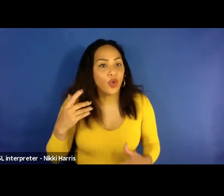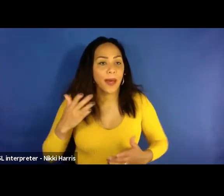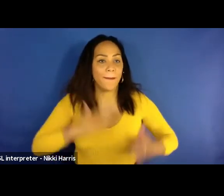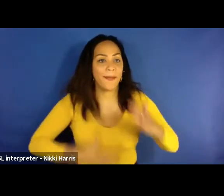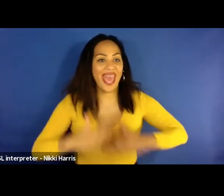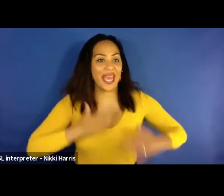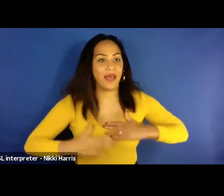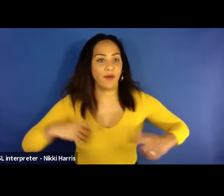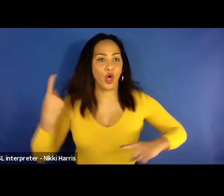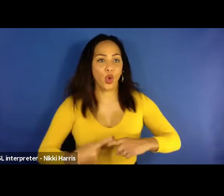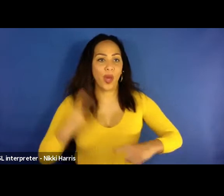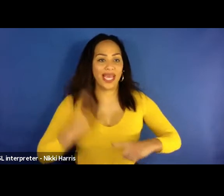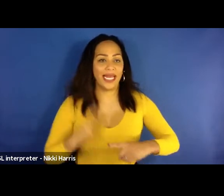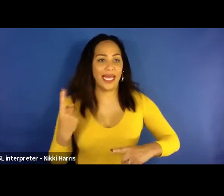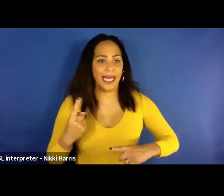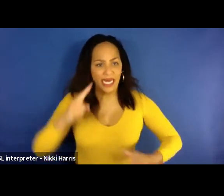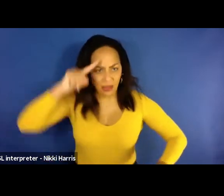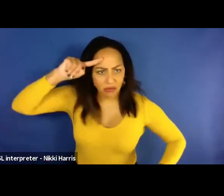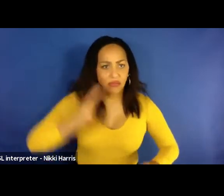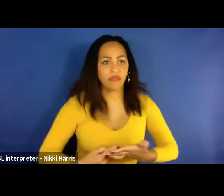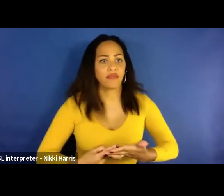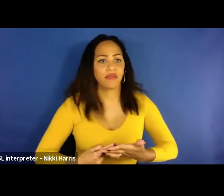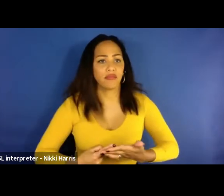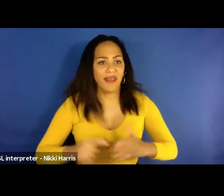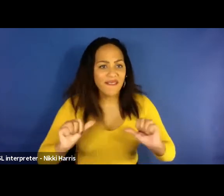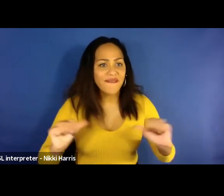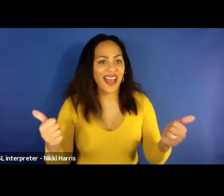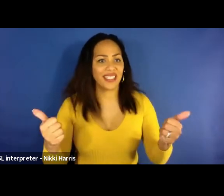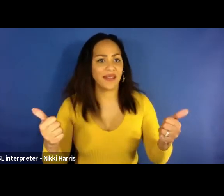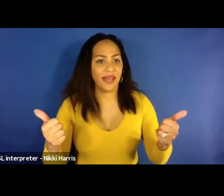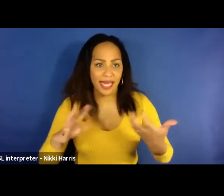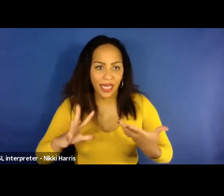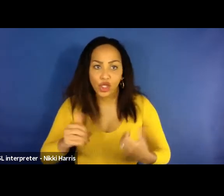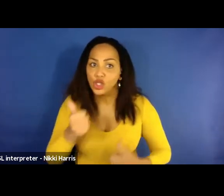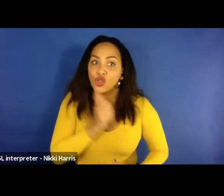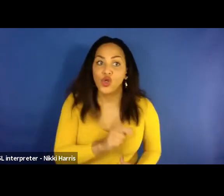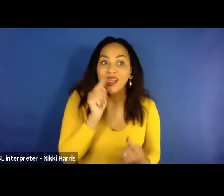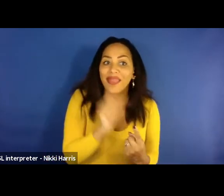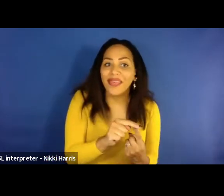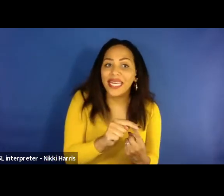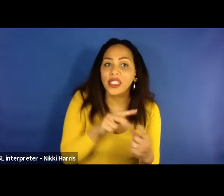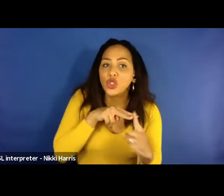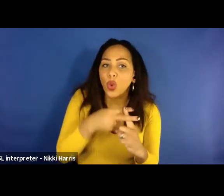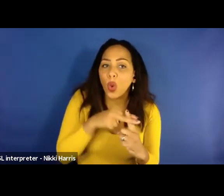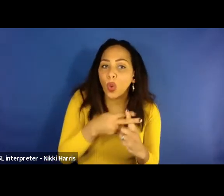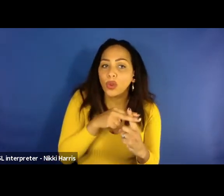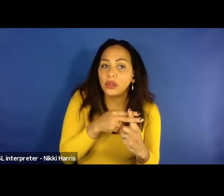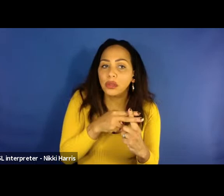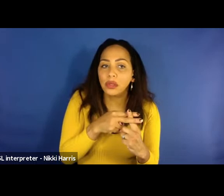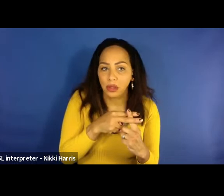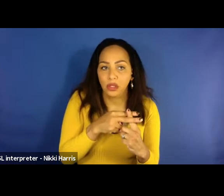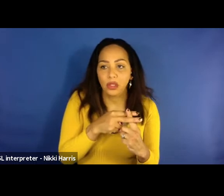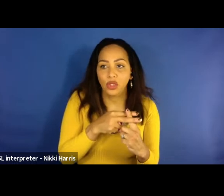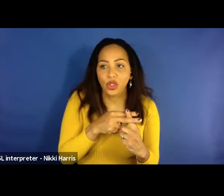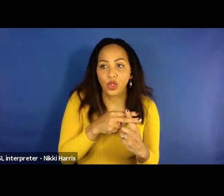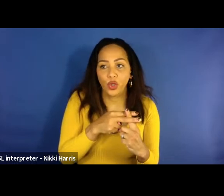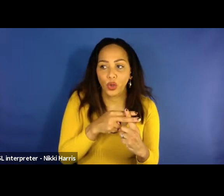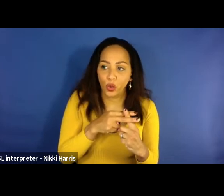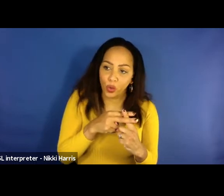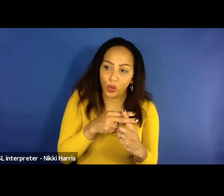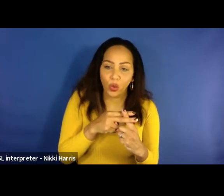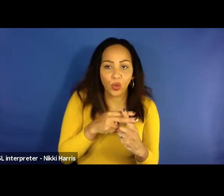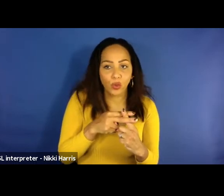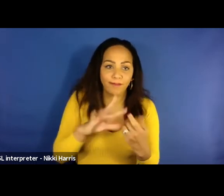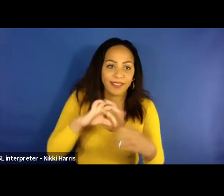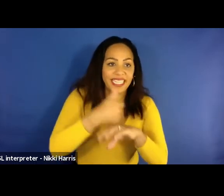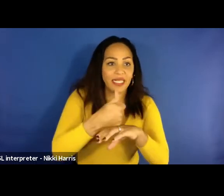effectively by using some of these tools to create a very simple, easy prototype of what your idea is in your head, so you're basically getting out of your